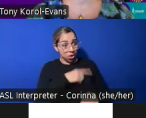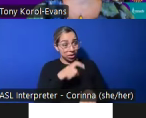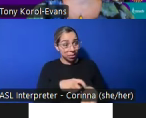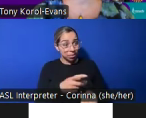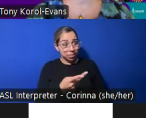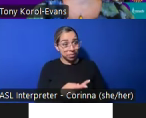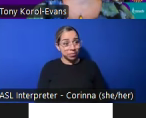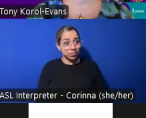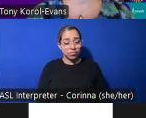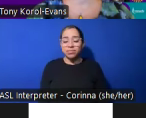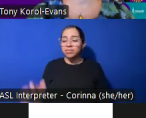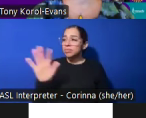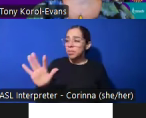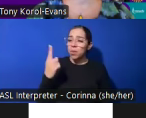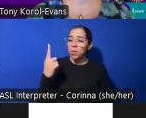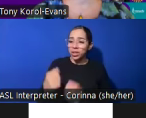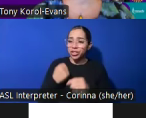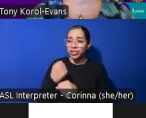About a year.